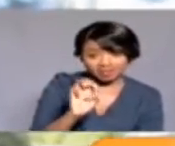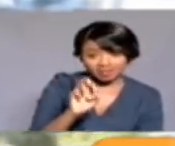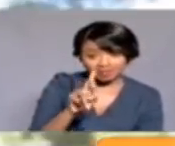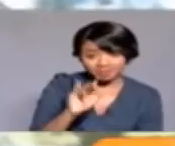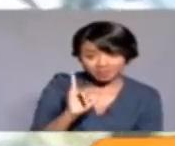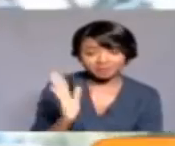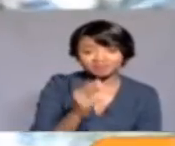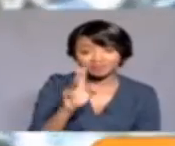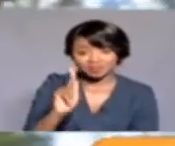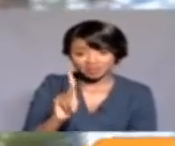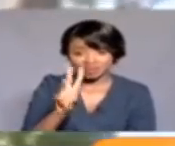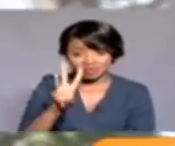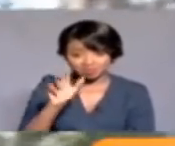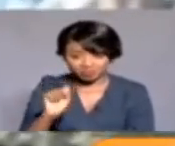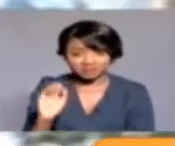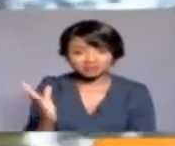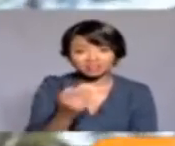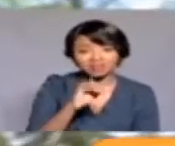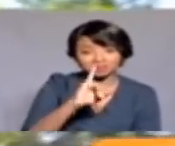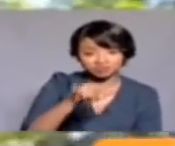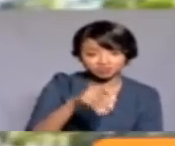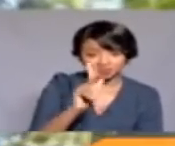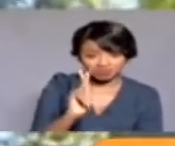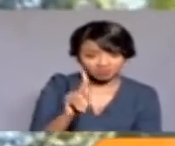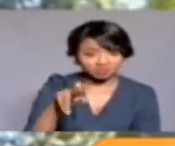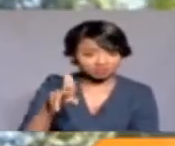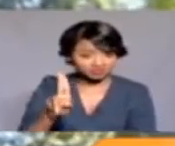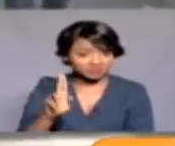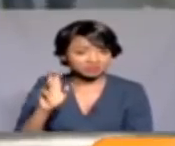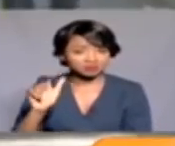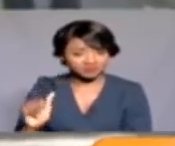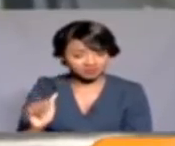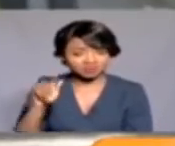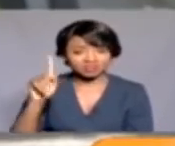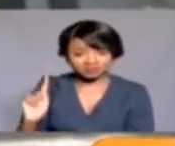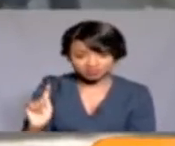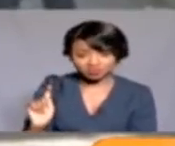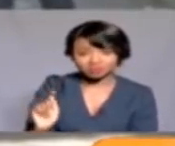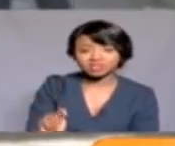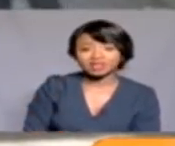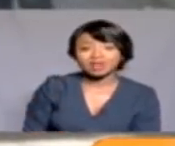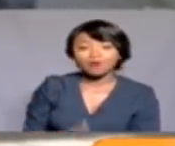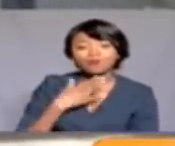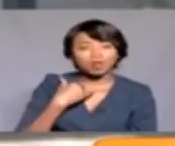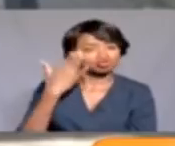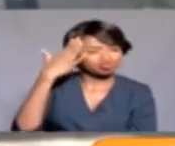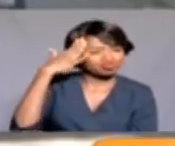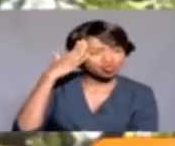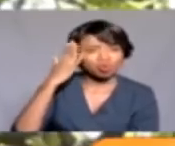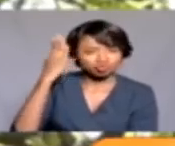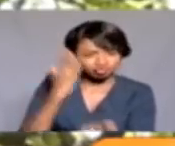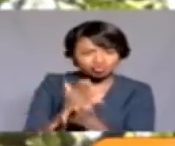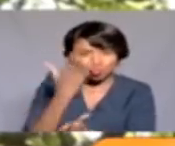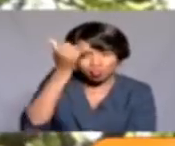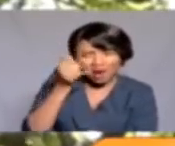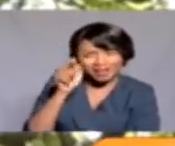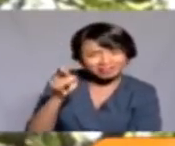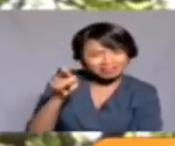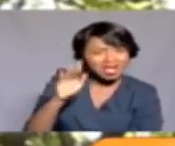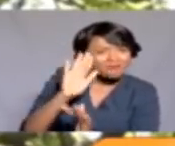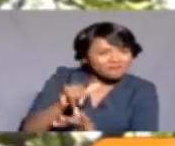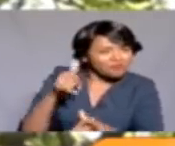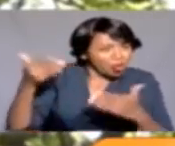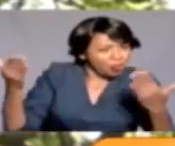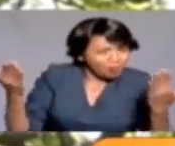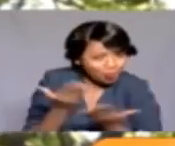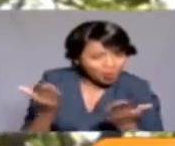Service, KWS, and the Jomo Kenyatta University of Agriculture and Technology want to establish the origin of the birds, their